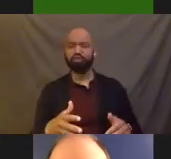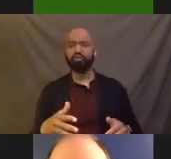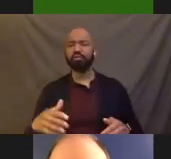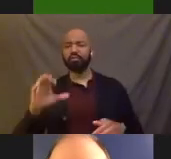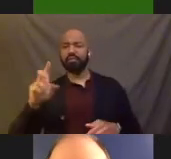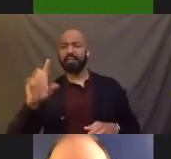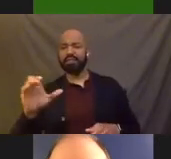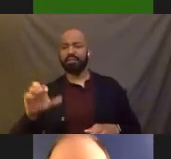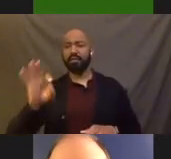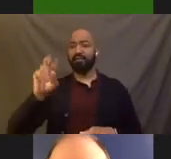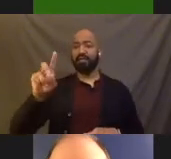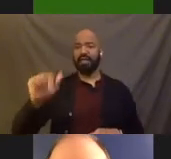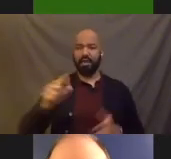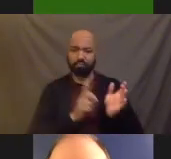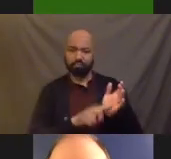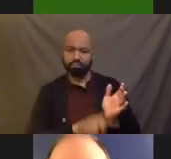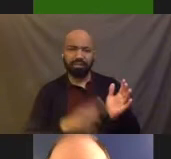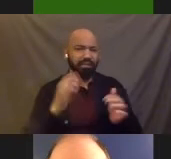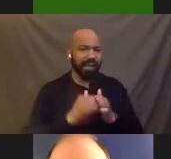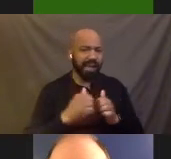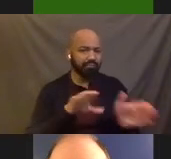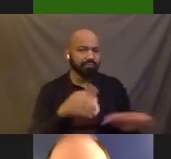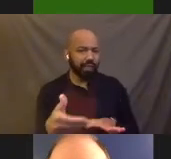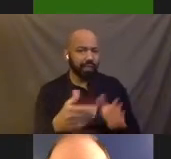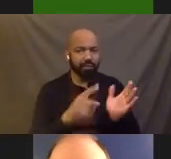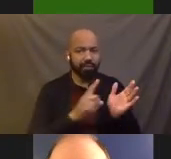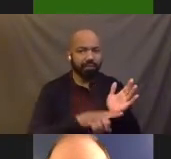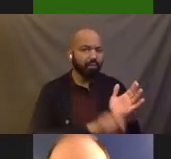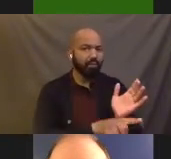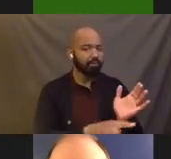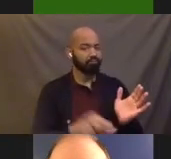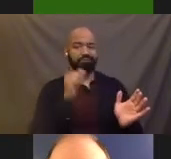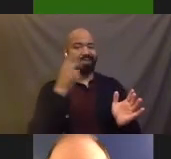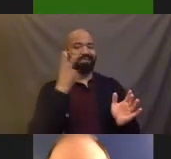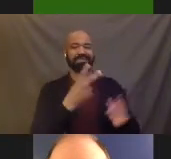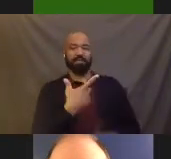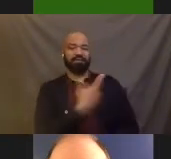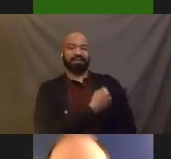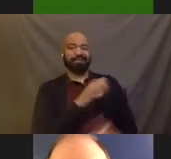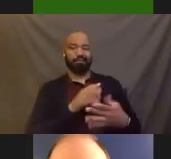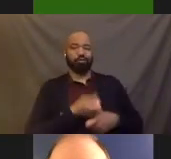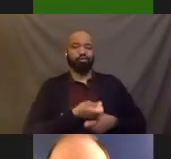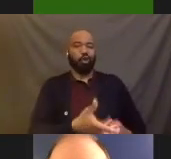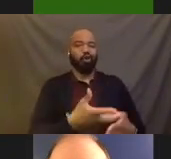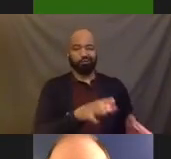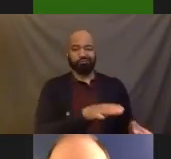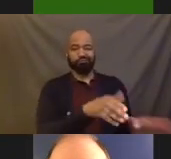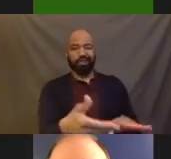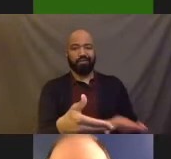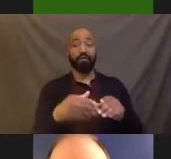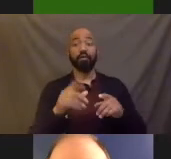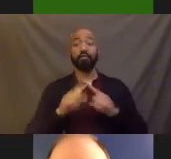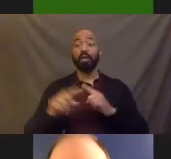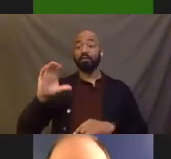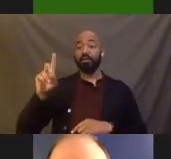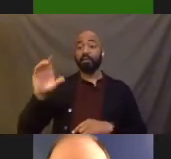vaccination. But it's also really important to know that the CDC continues to monitor that. So I'm not sure if anyone has ever